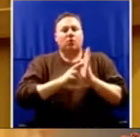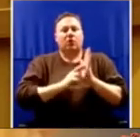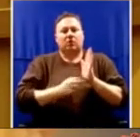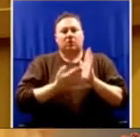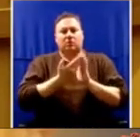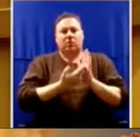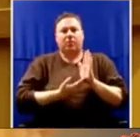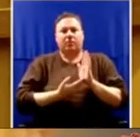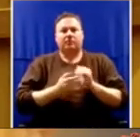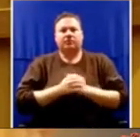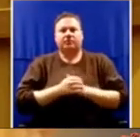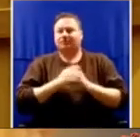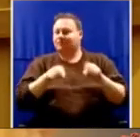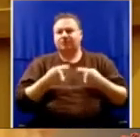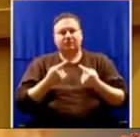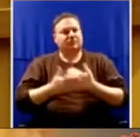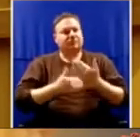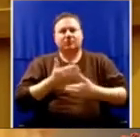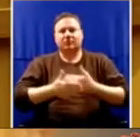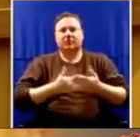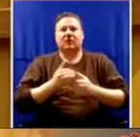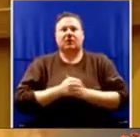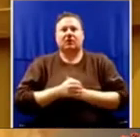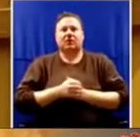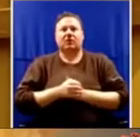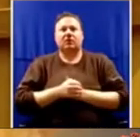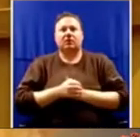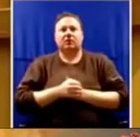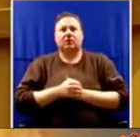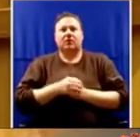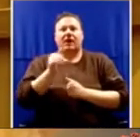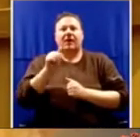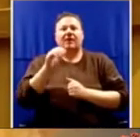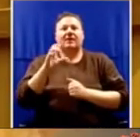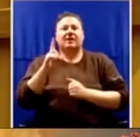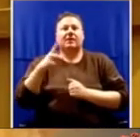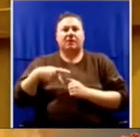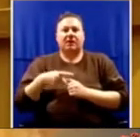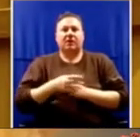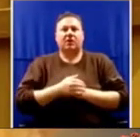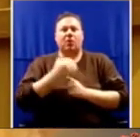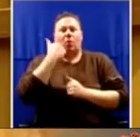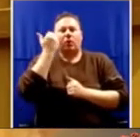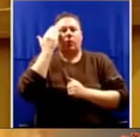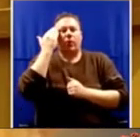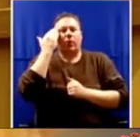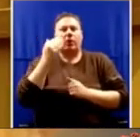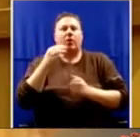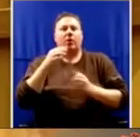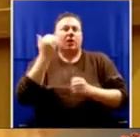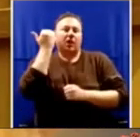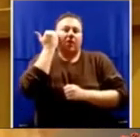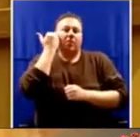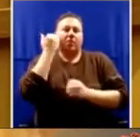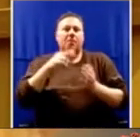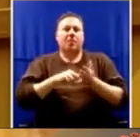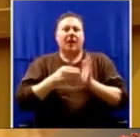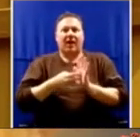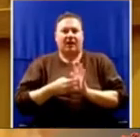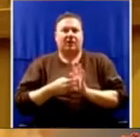allowed to continue. Honourable Minister, the ACDP would also like to know why government plans to disarm